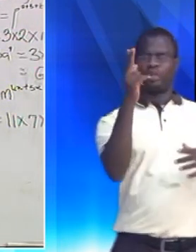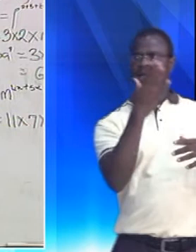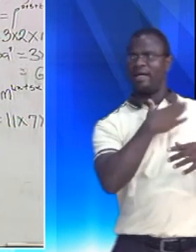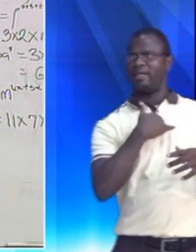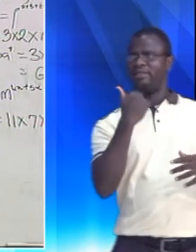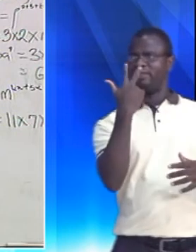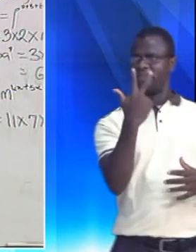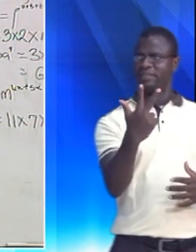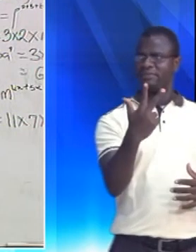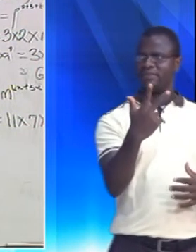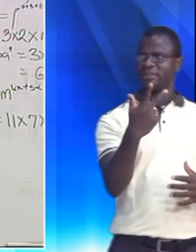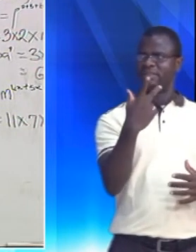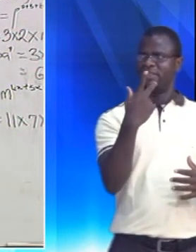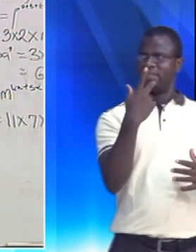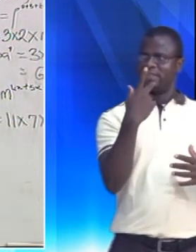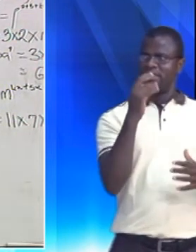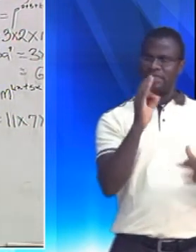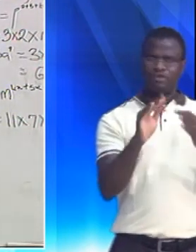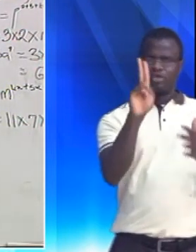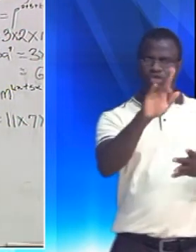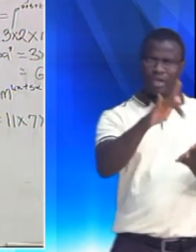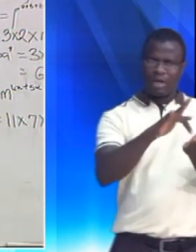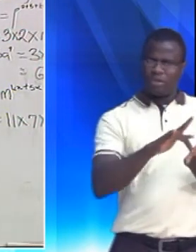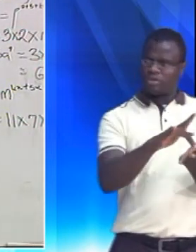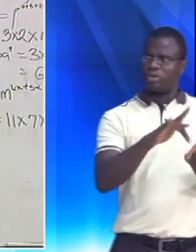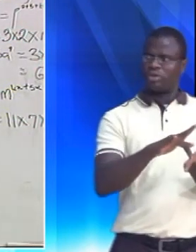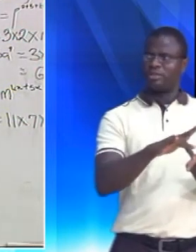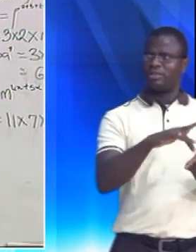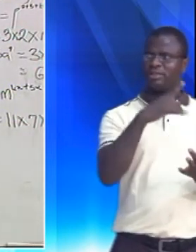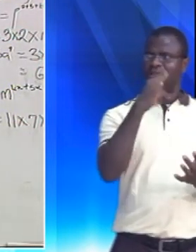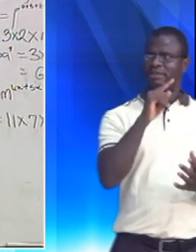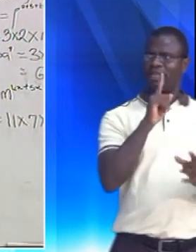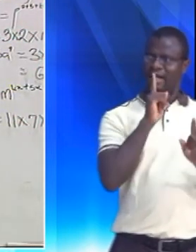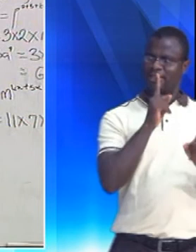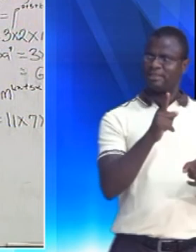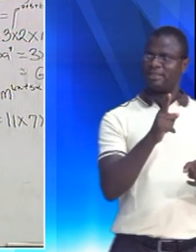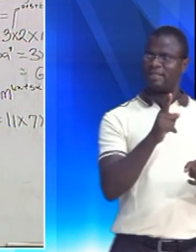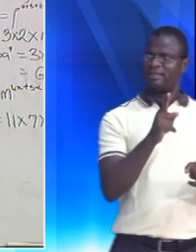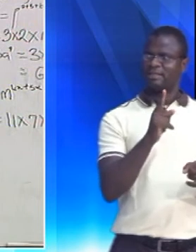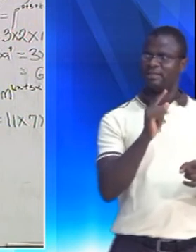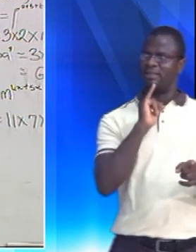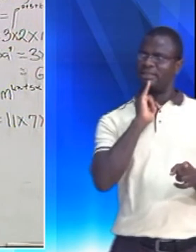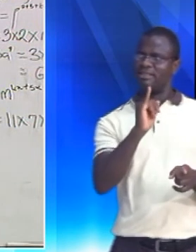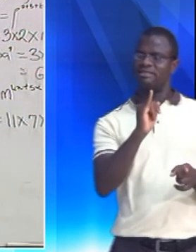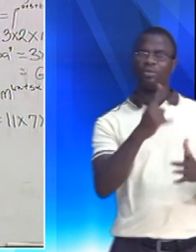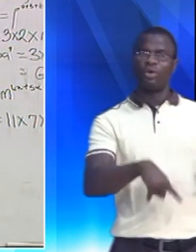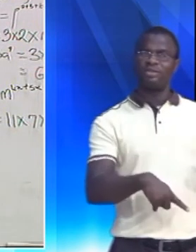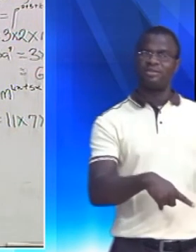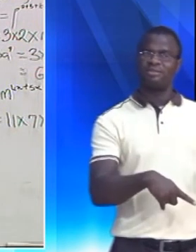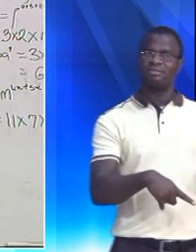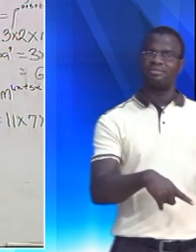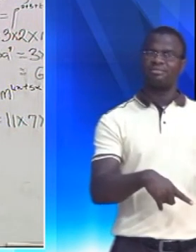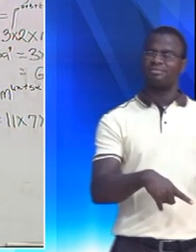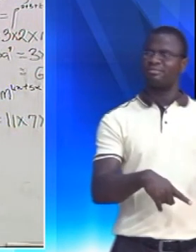us what? 1. The remainder is what? Is 1. So if we add that 1 in front of the remaining 1,